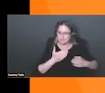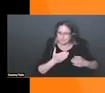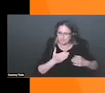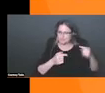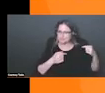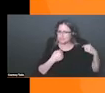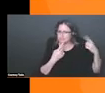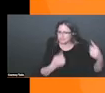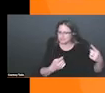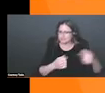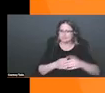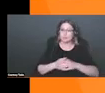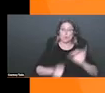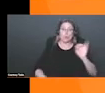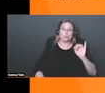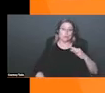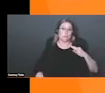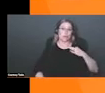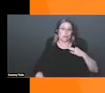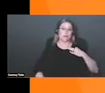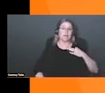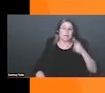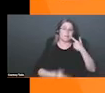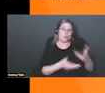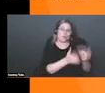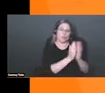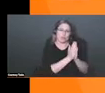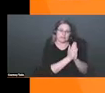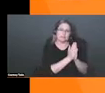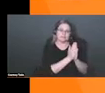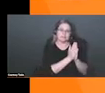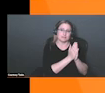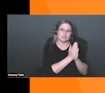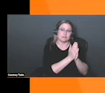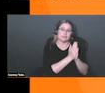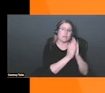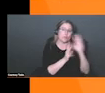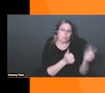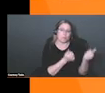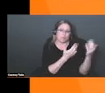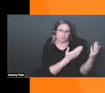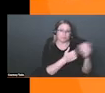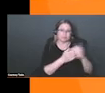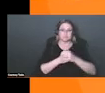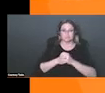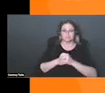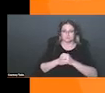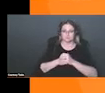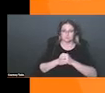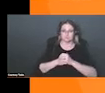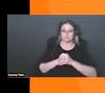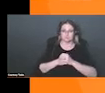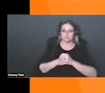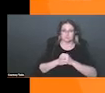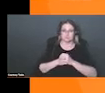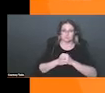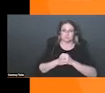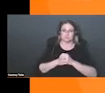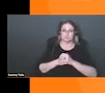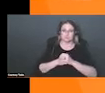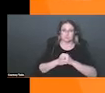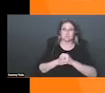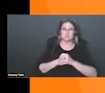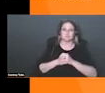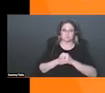fundraising and applying for requests for proposals. Today, I'm going to talk about